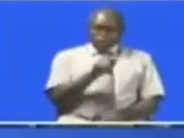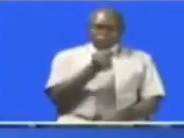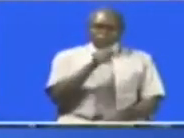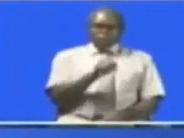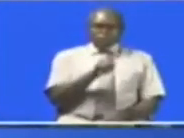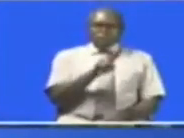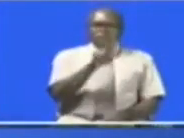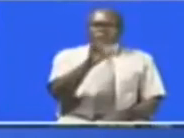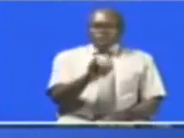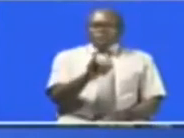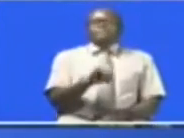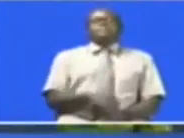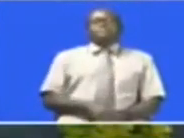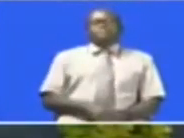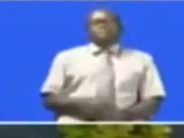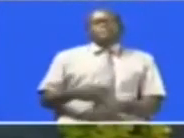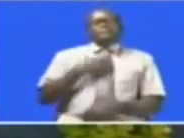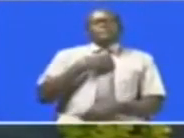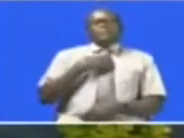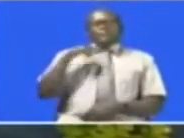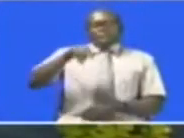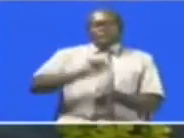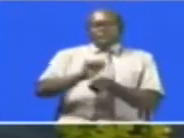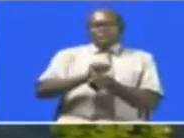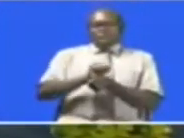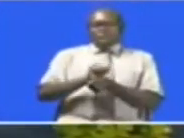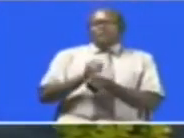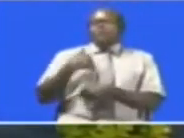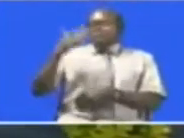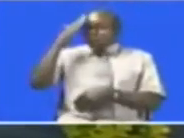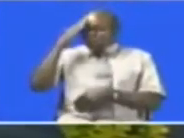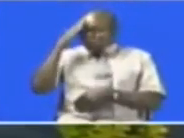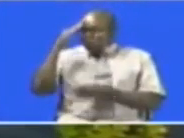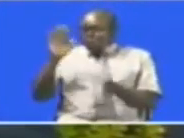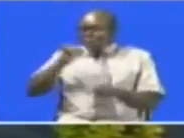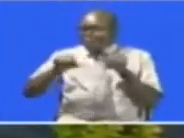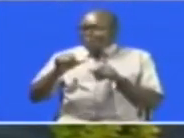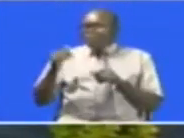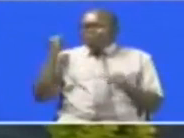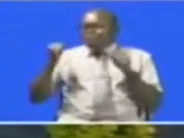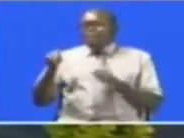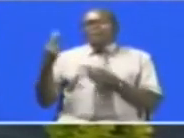Tanui, our guest anchor tonight right here on the Friday Briefing. Just getting to know a little bit more about